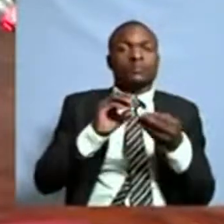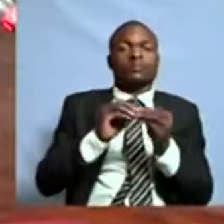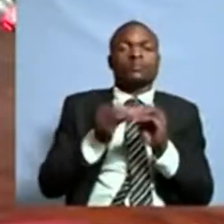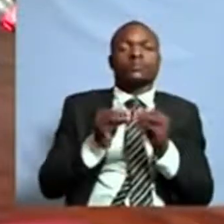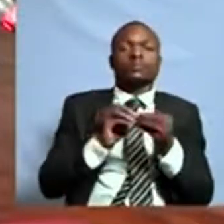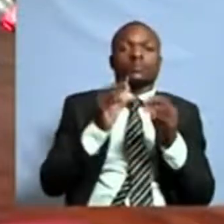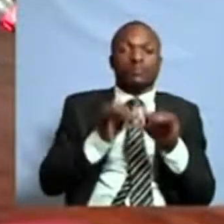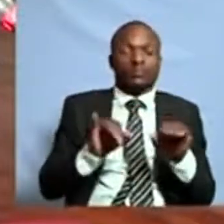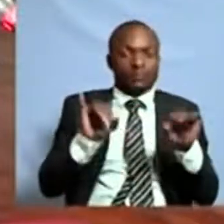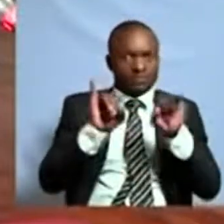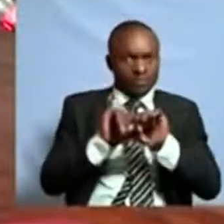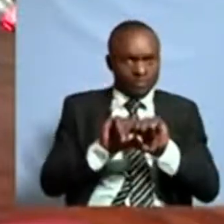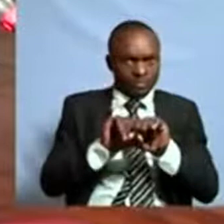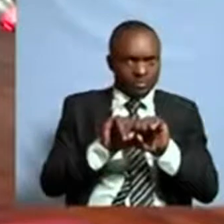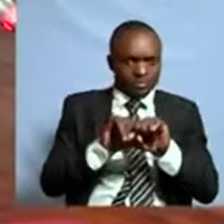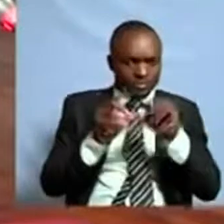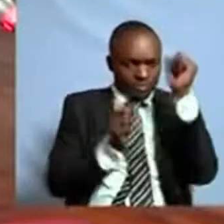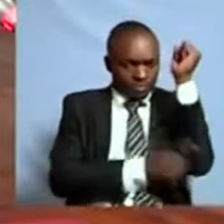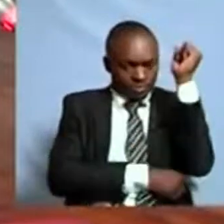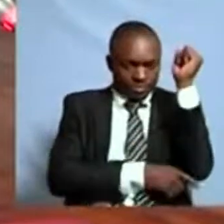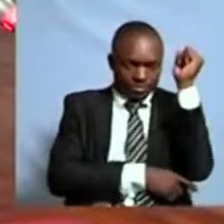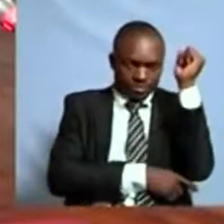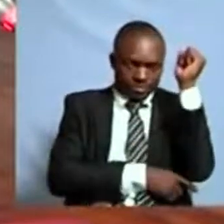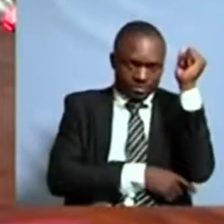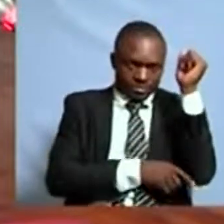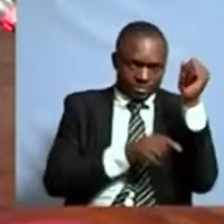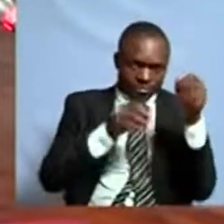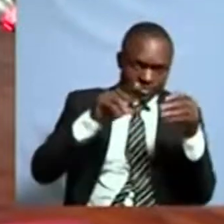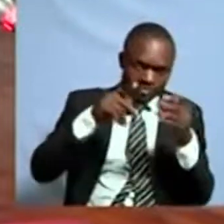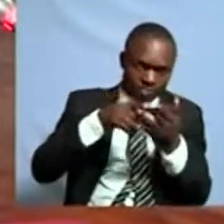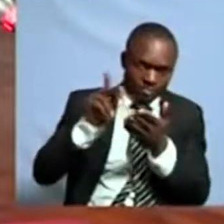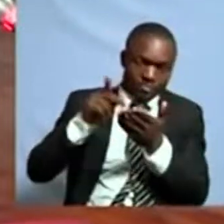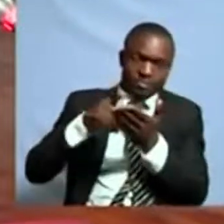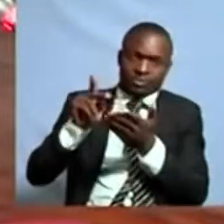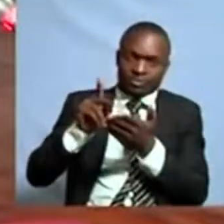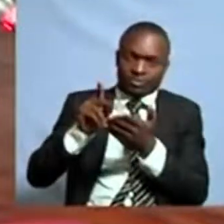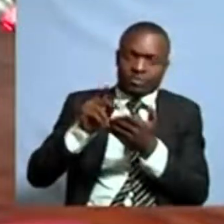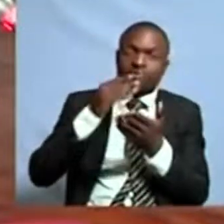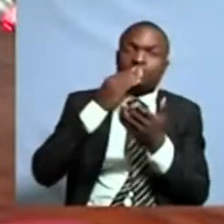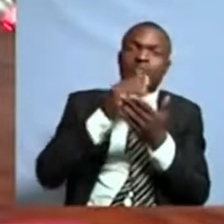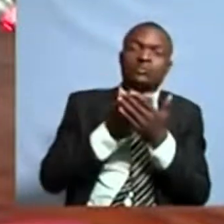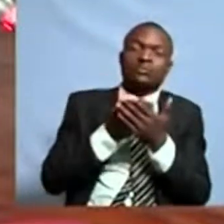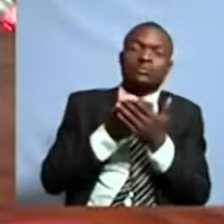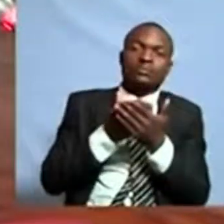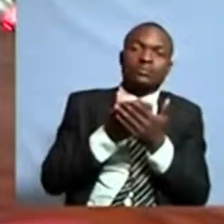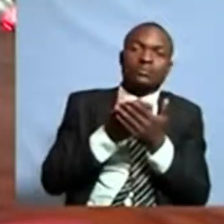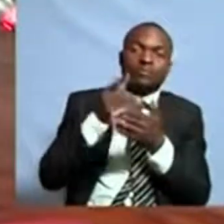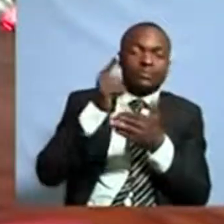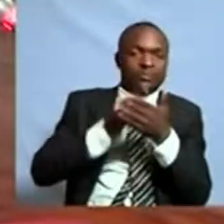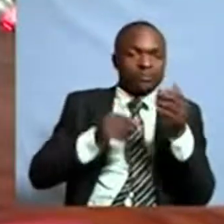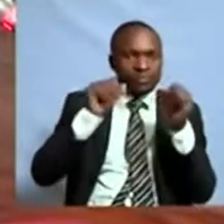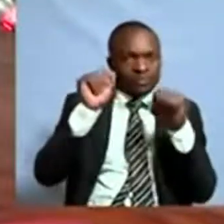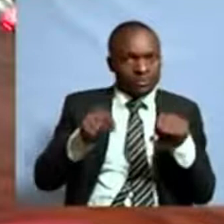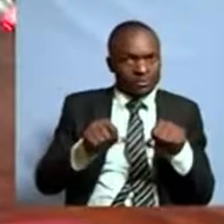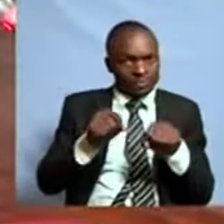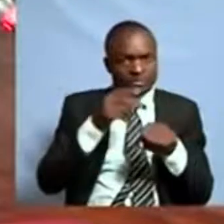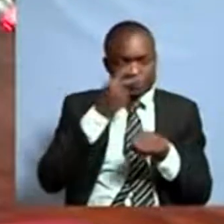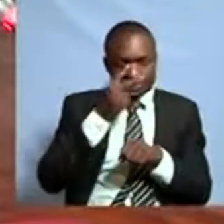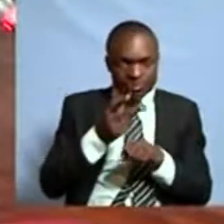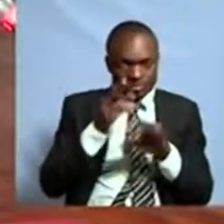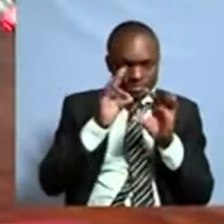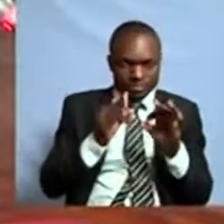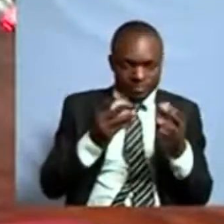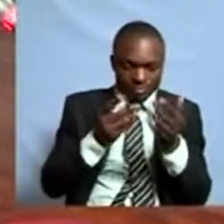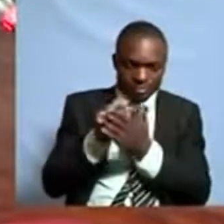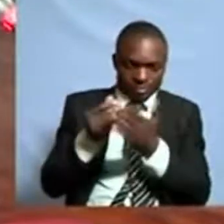critical. So is the penalty that is being charged equivalent to what could be realized if those funds